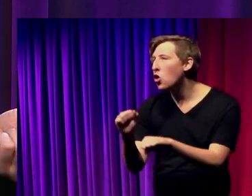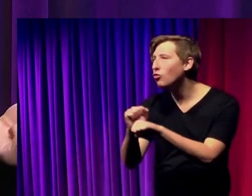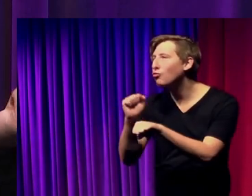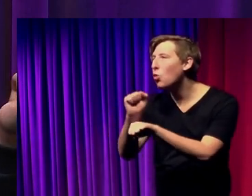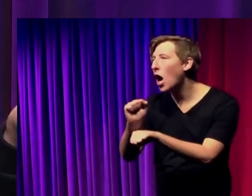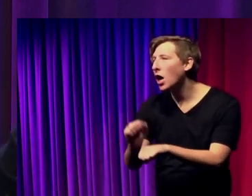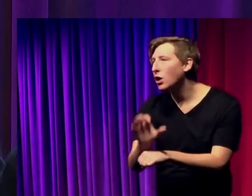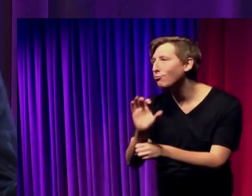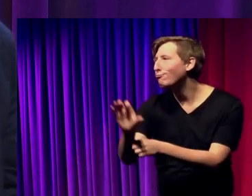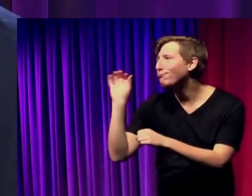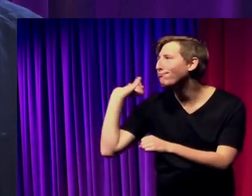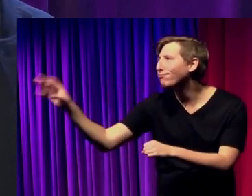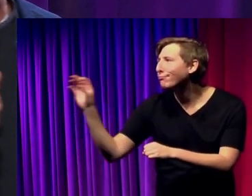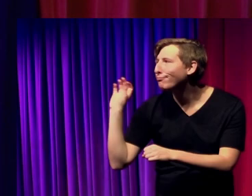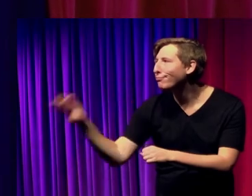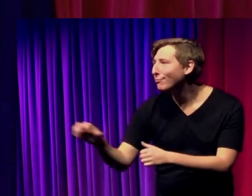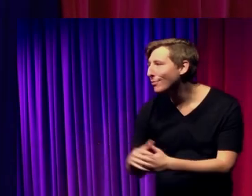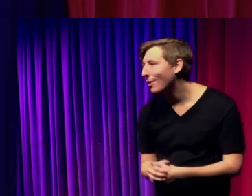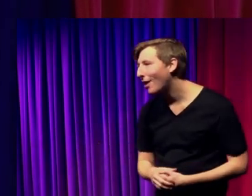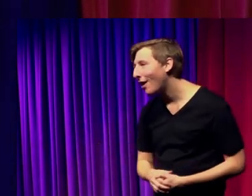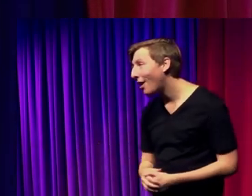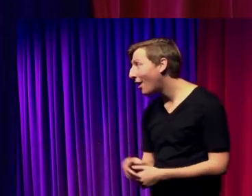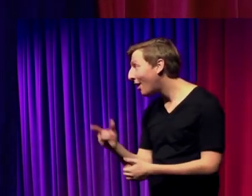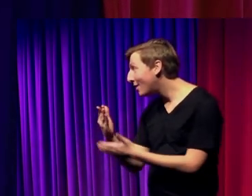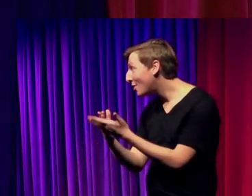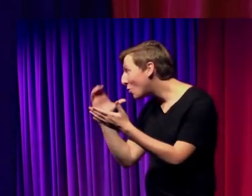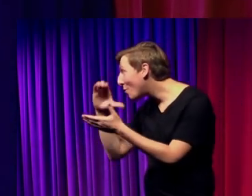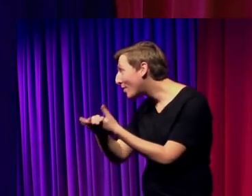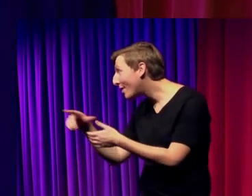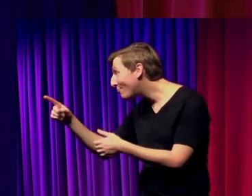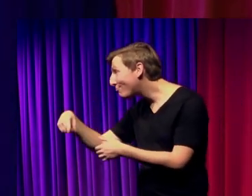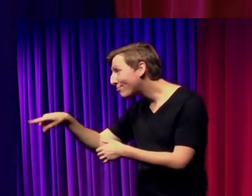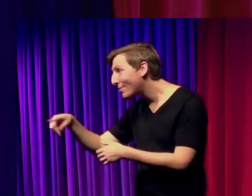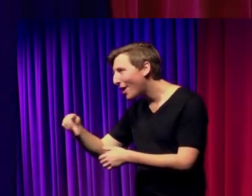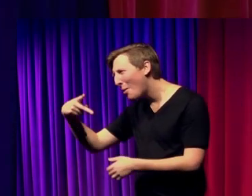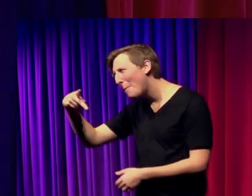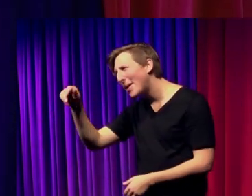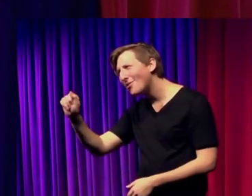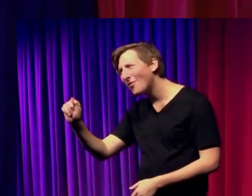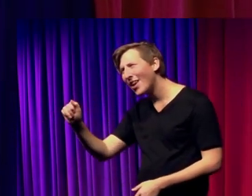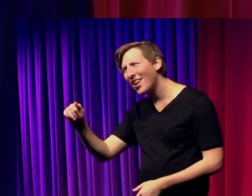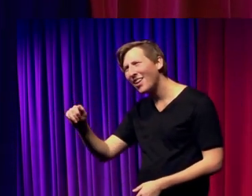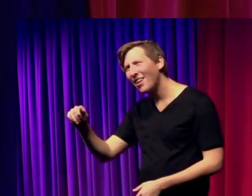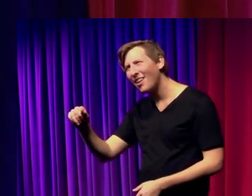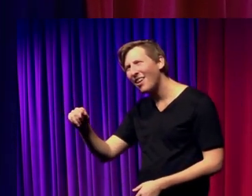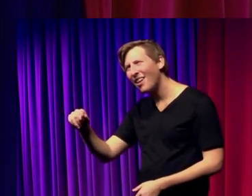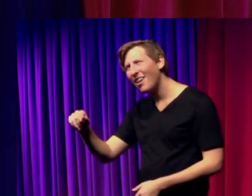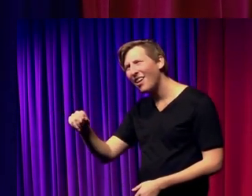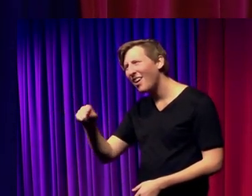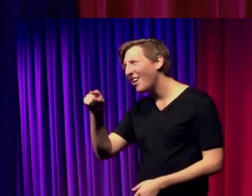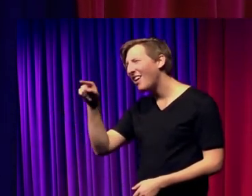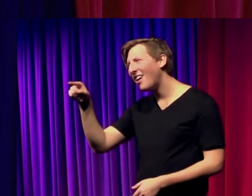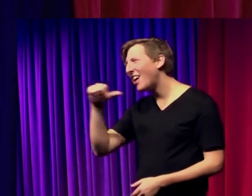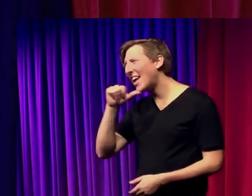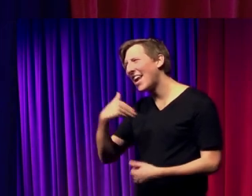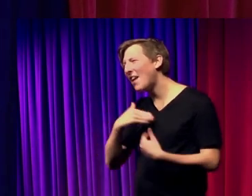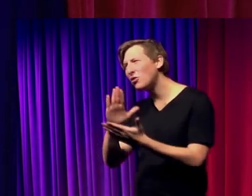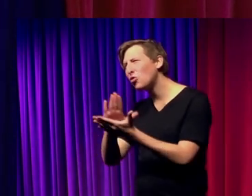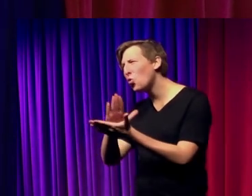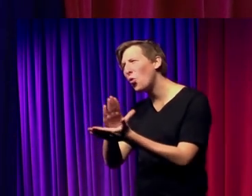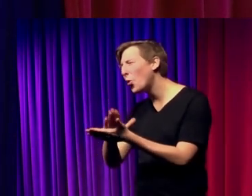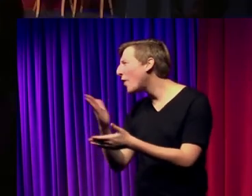Yeah, I know some of you don't believe me. And you're like, Pennsylvania doesn't have schools. They do.